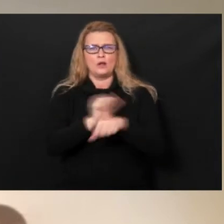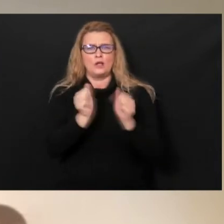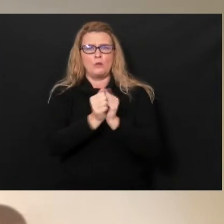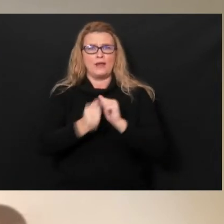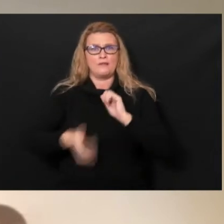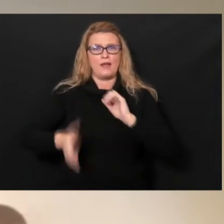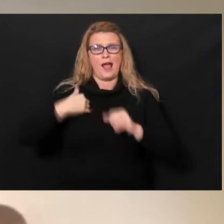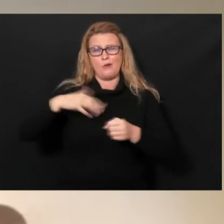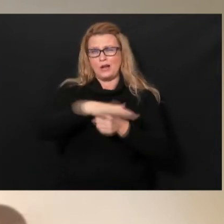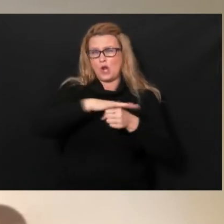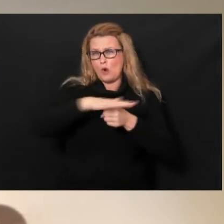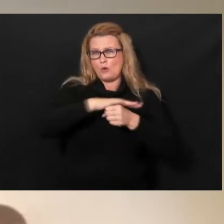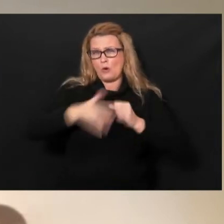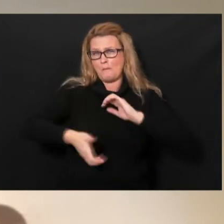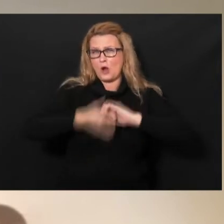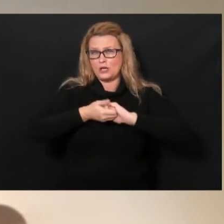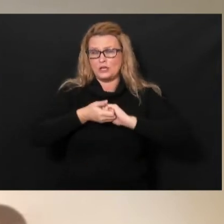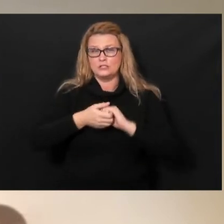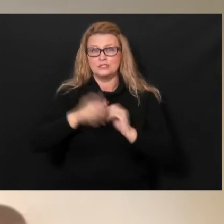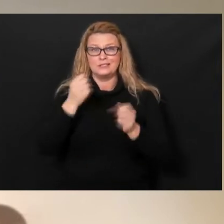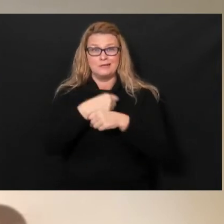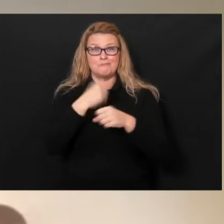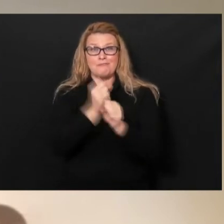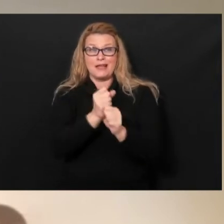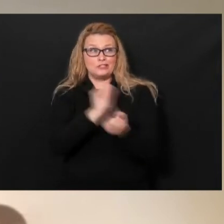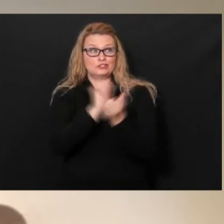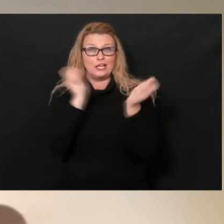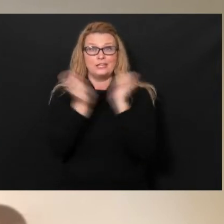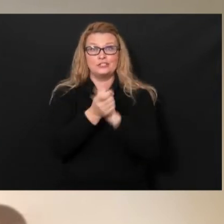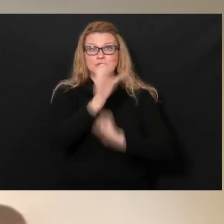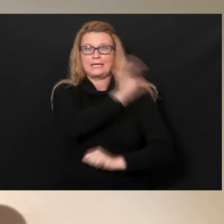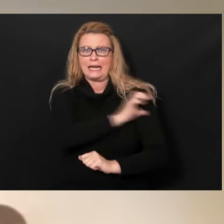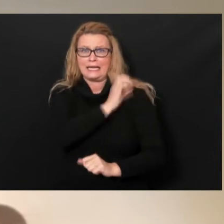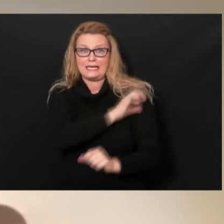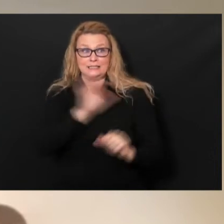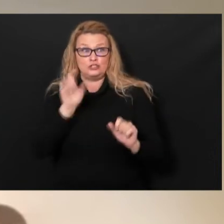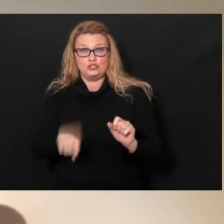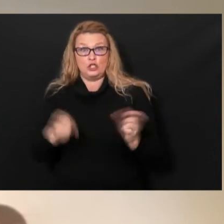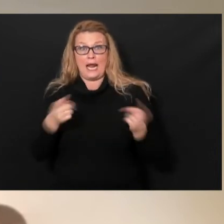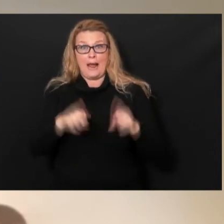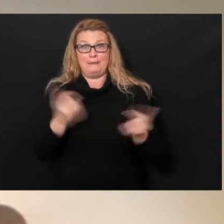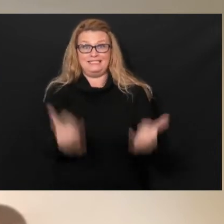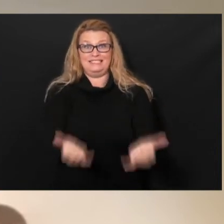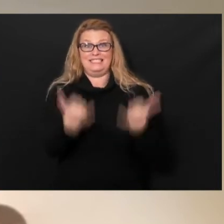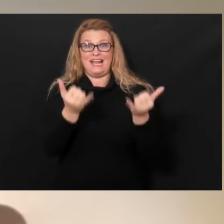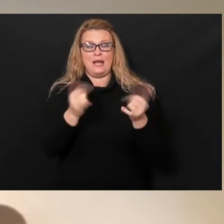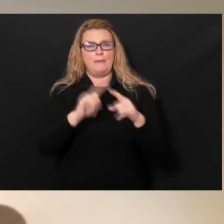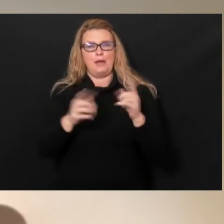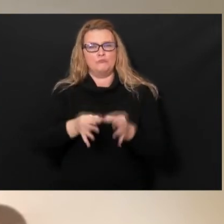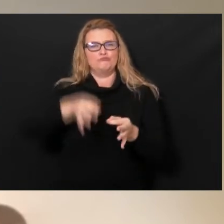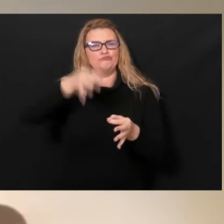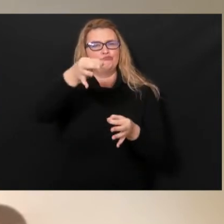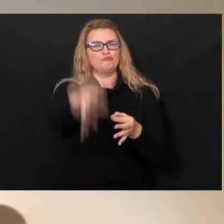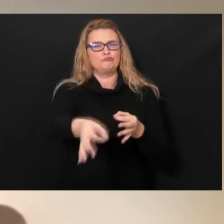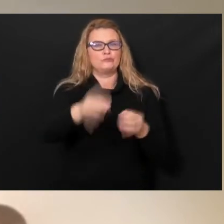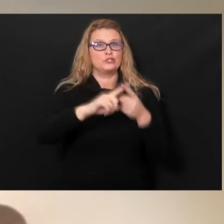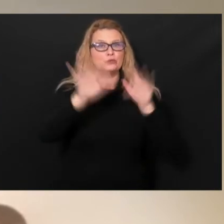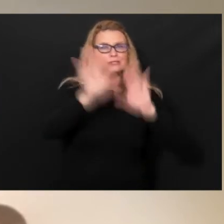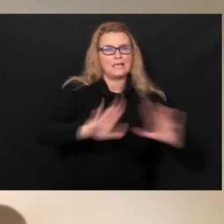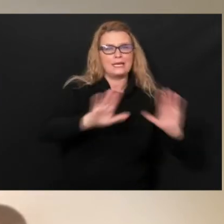clinic changes that will occur. Some clinics that would occur today and tomorrow will be pushed off until Sunday